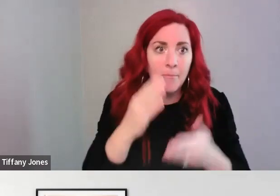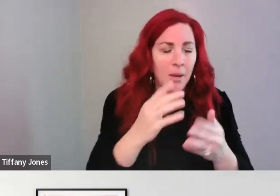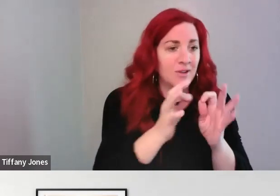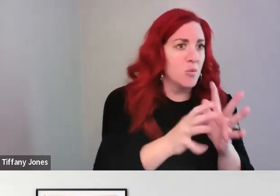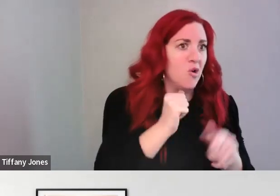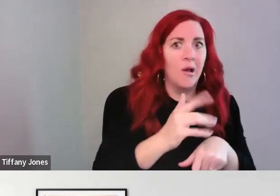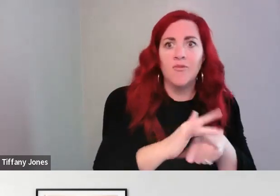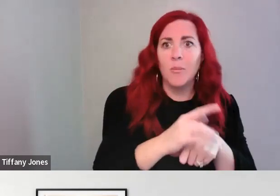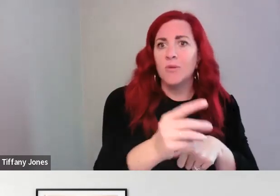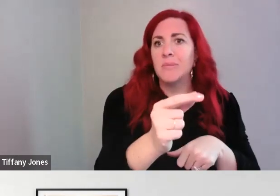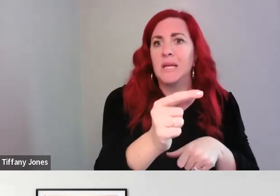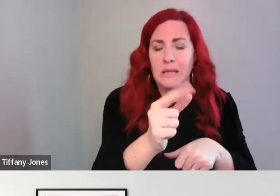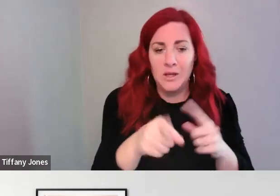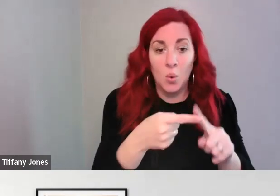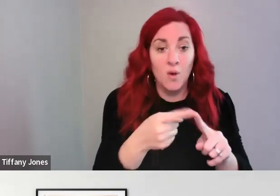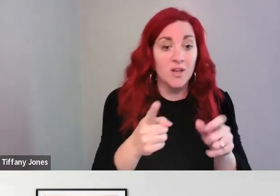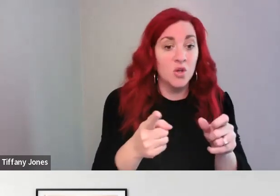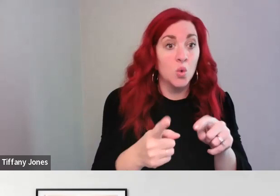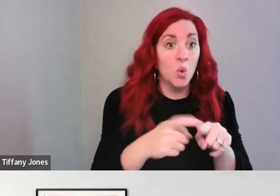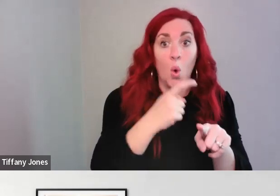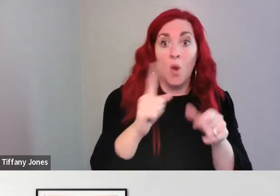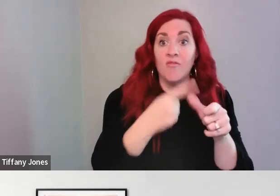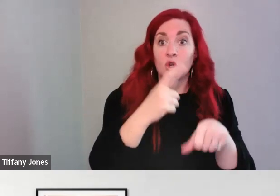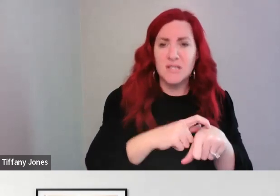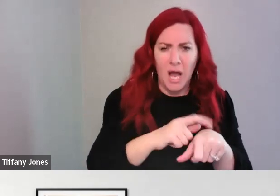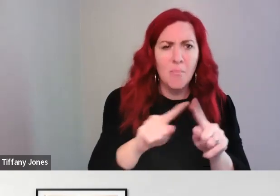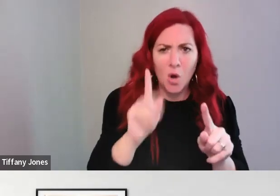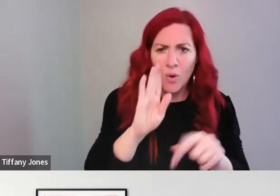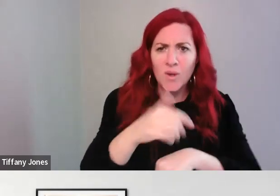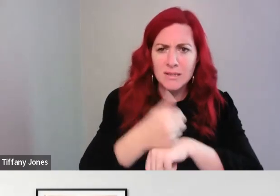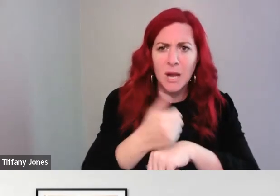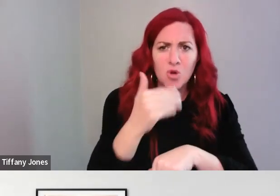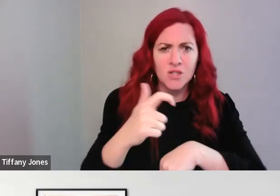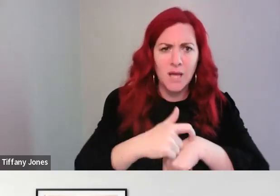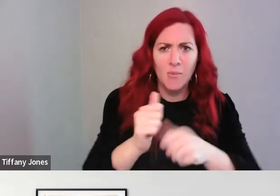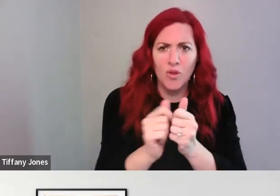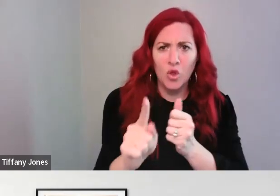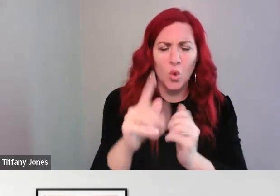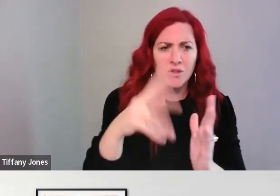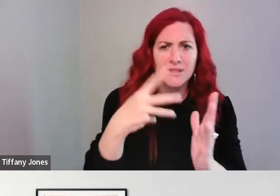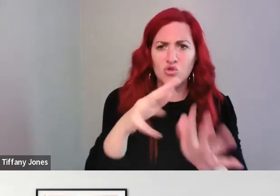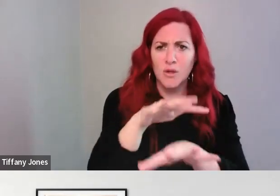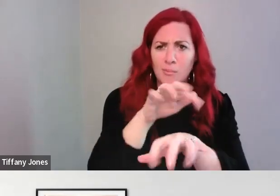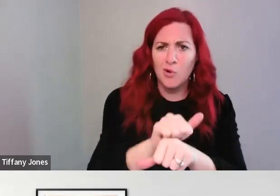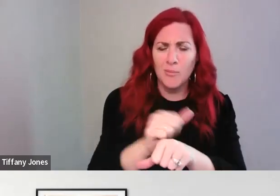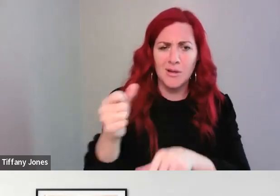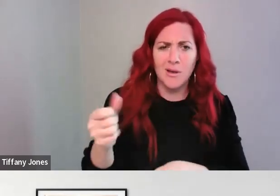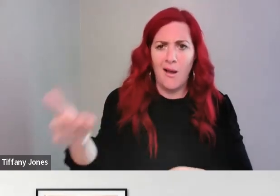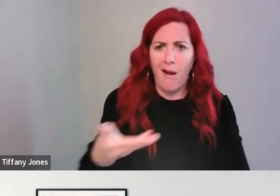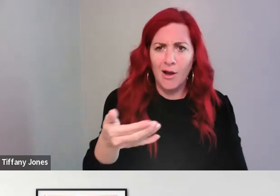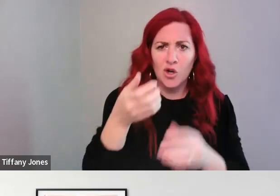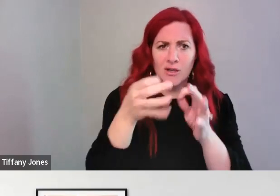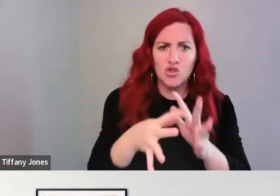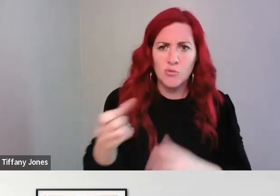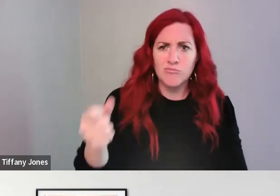available immediately when you make the first phone call, but we'll coordinate with you a good time, and we'll get an interpreter hired and ready so that